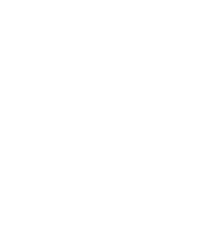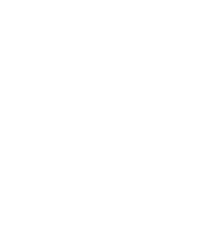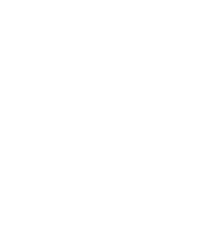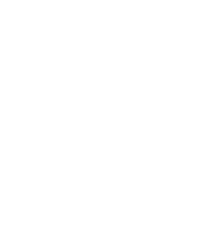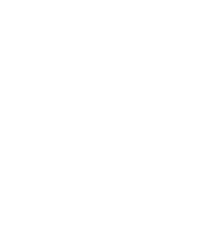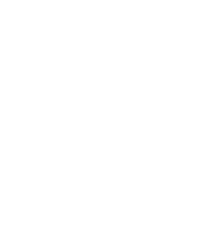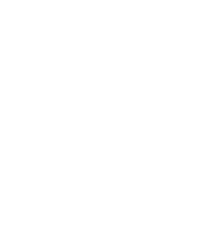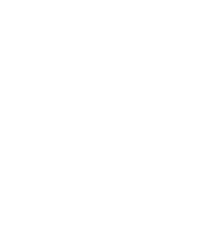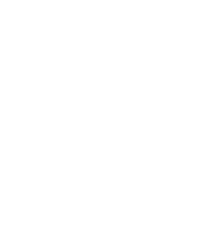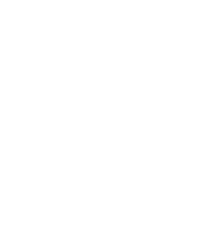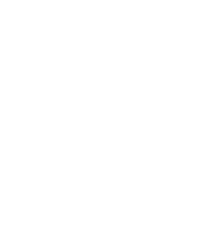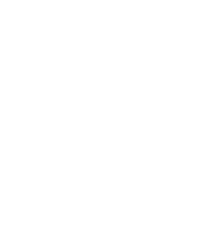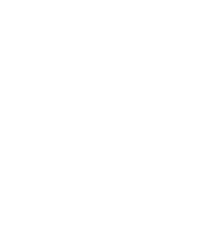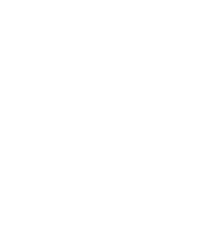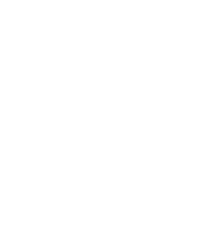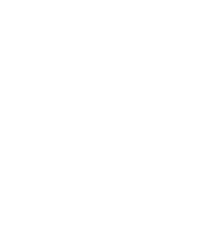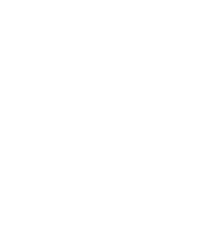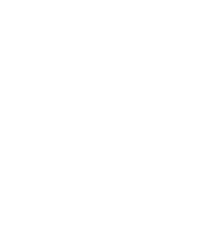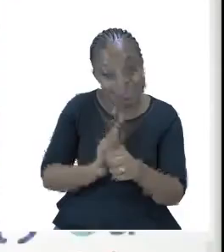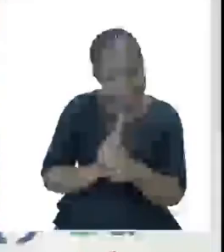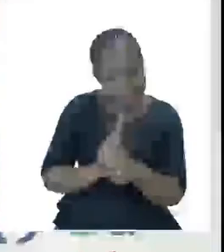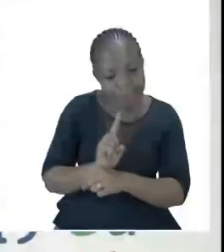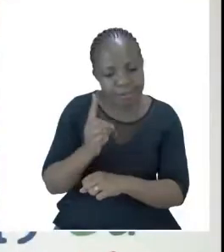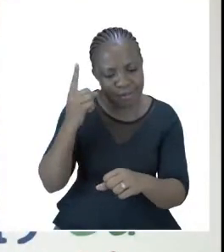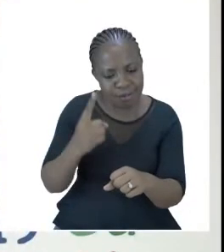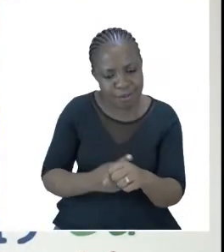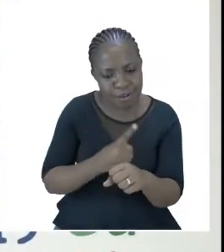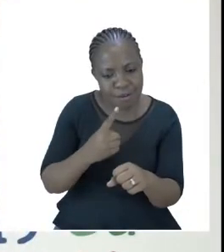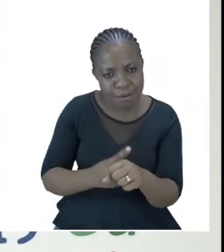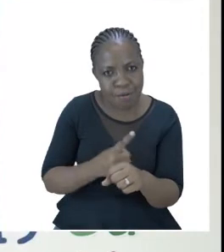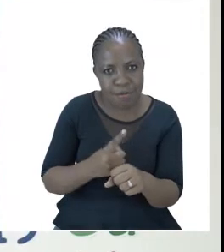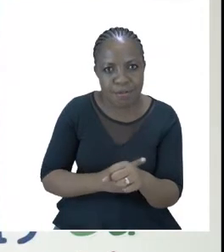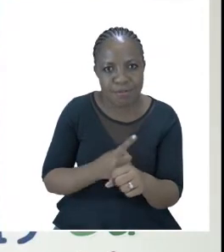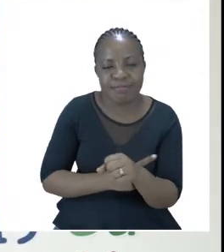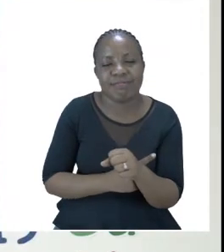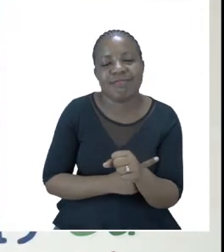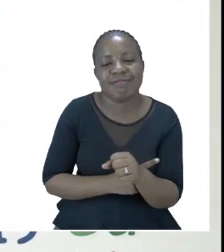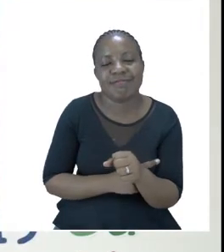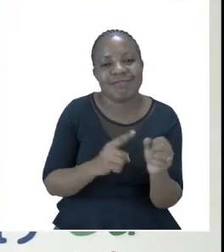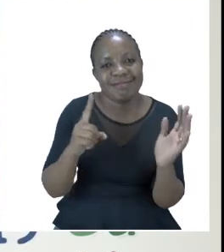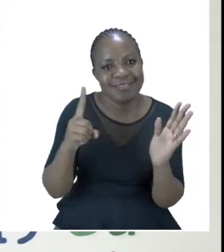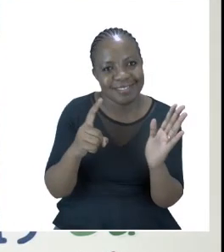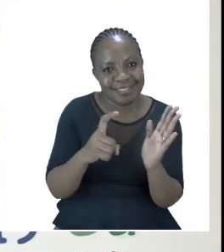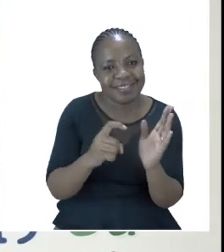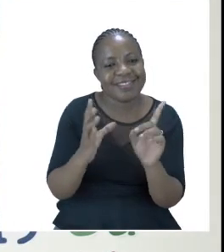Family. And before we get into any lessons, we sing our special song when we